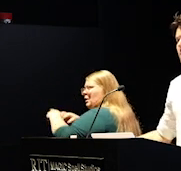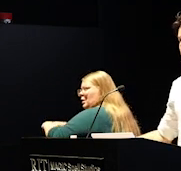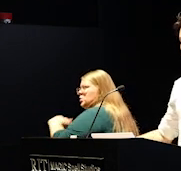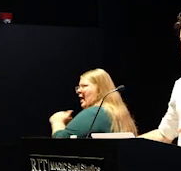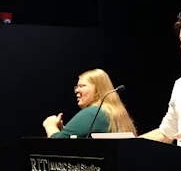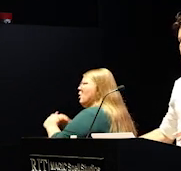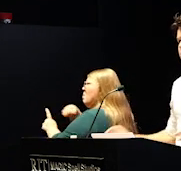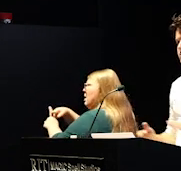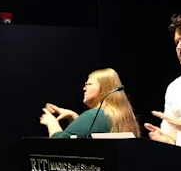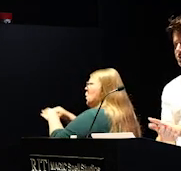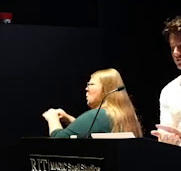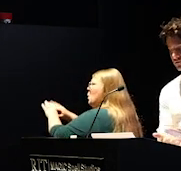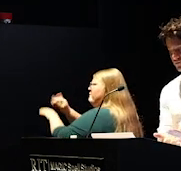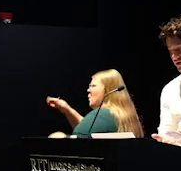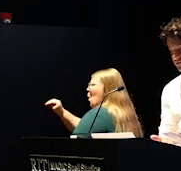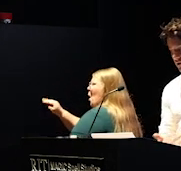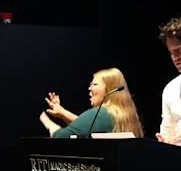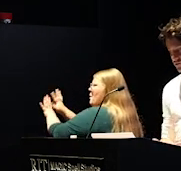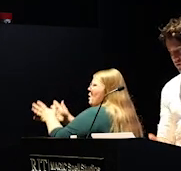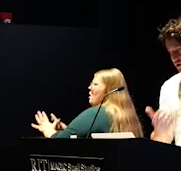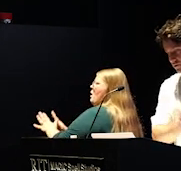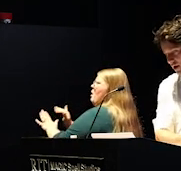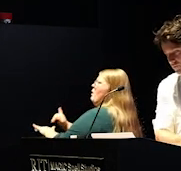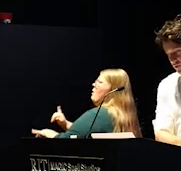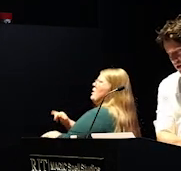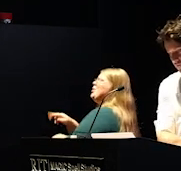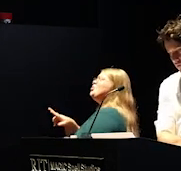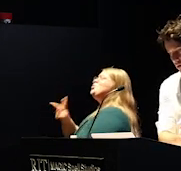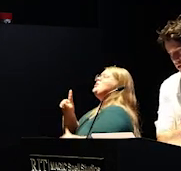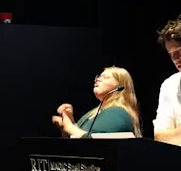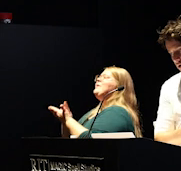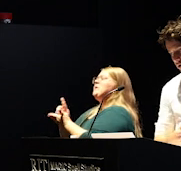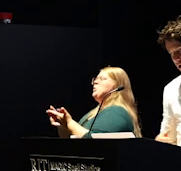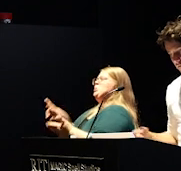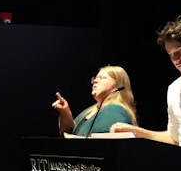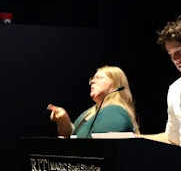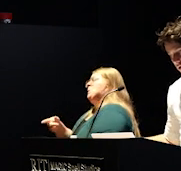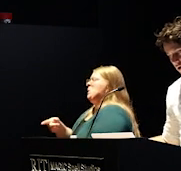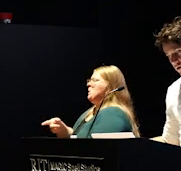me more than a two-dimensional space. So again, came for